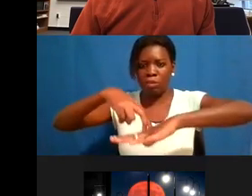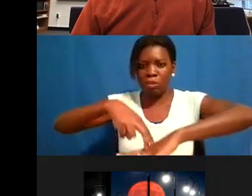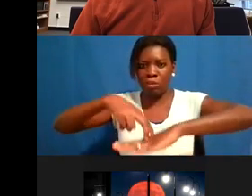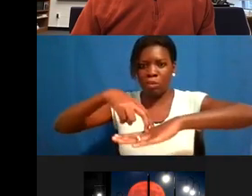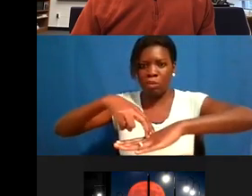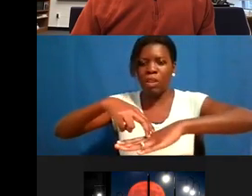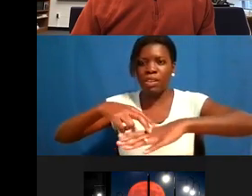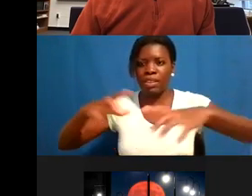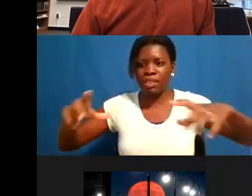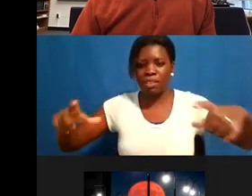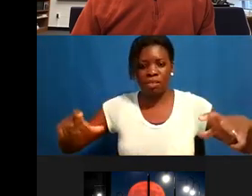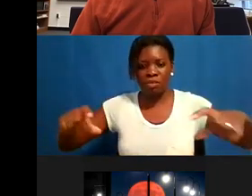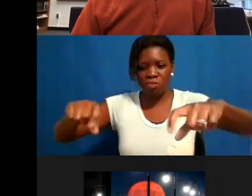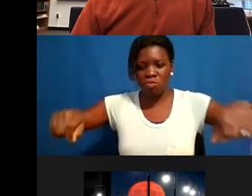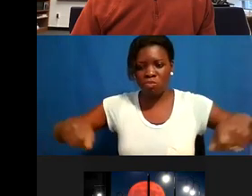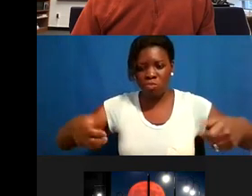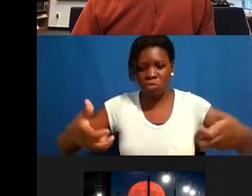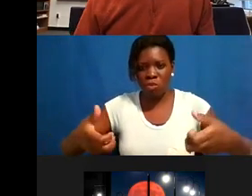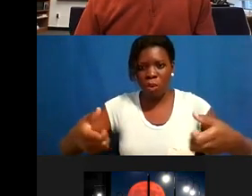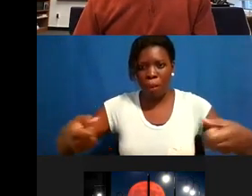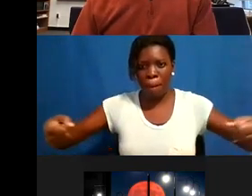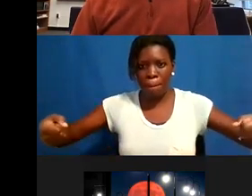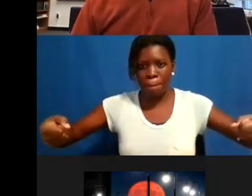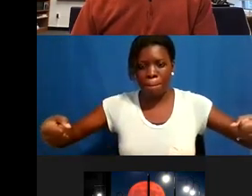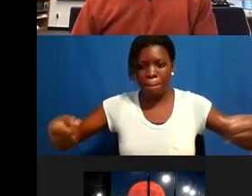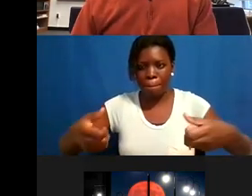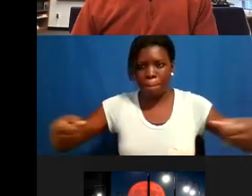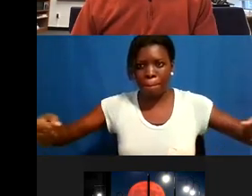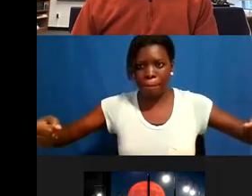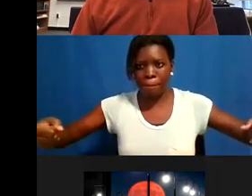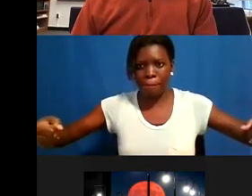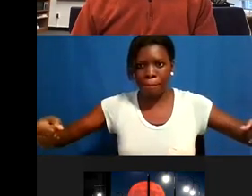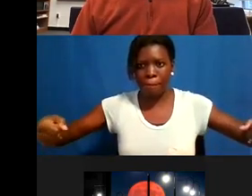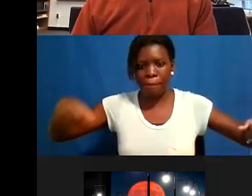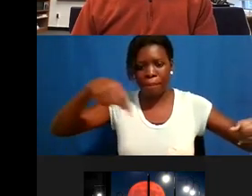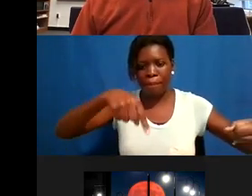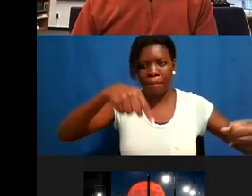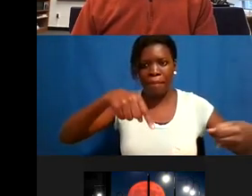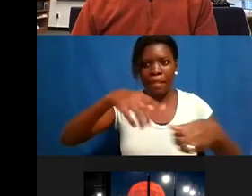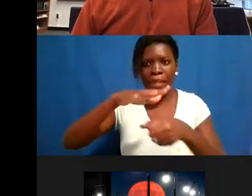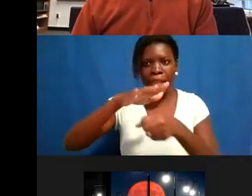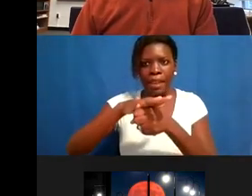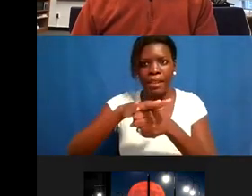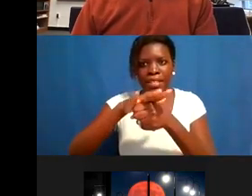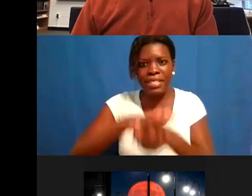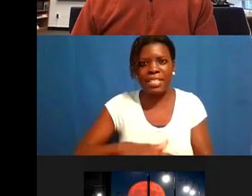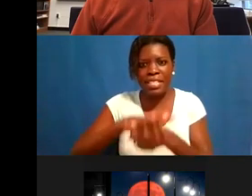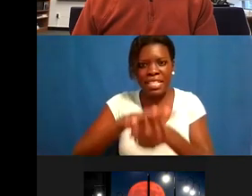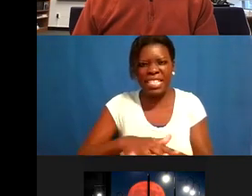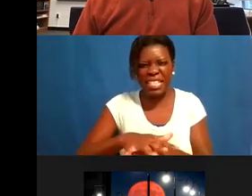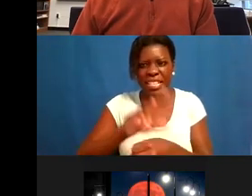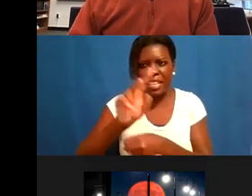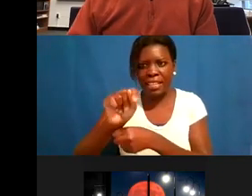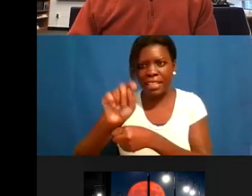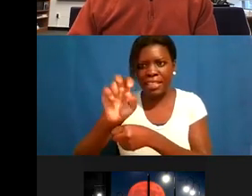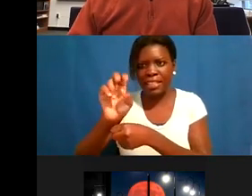all sides, and it's pulling the surface of the trampoline from all sides. So we say that that surface is under tension. And